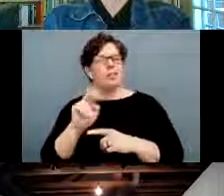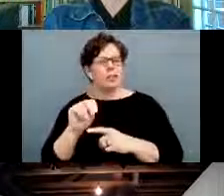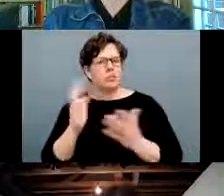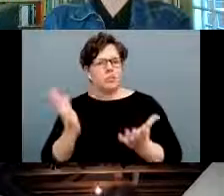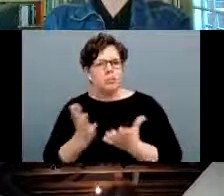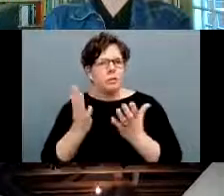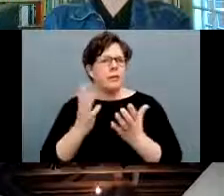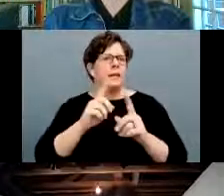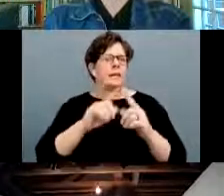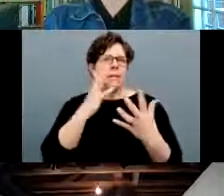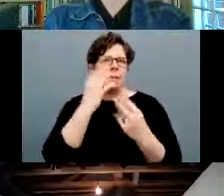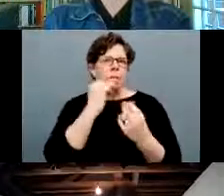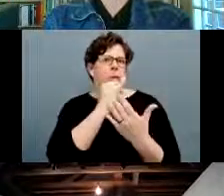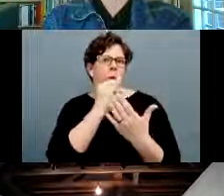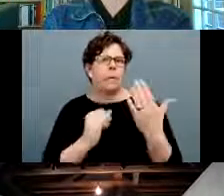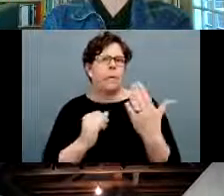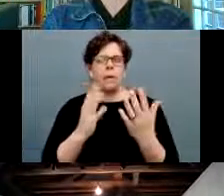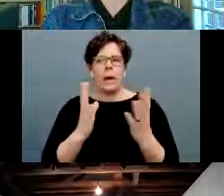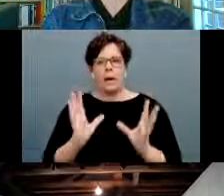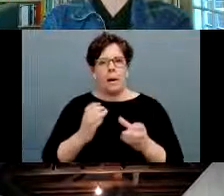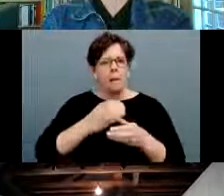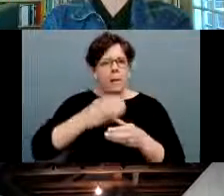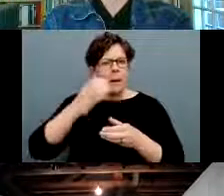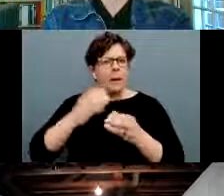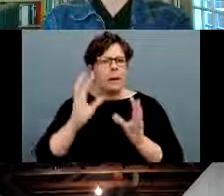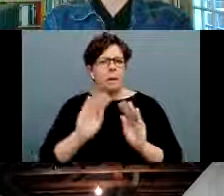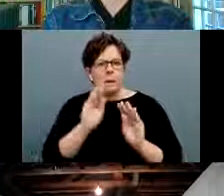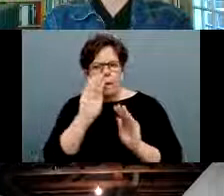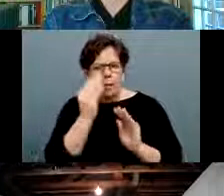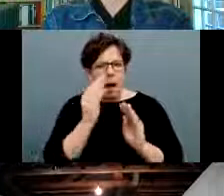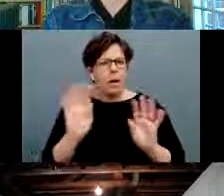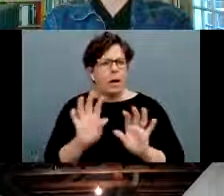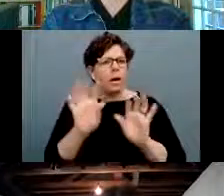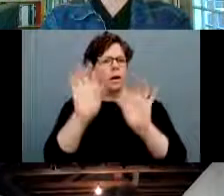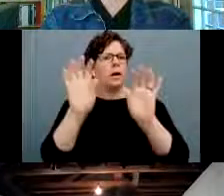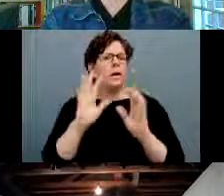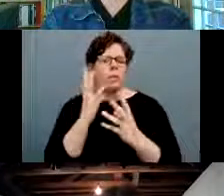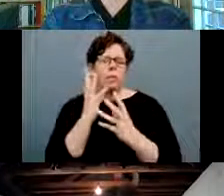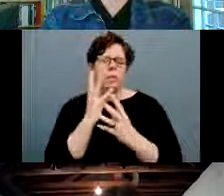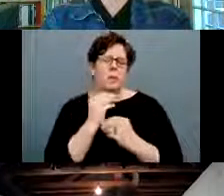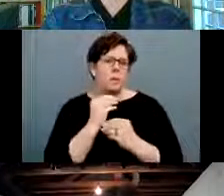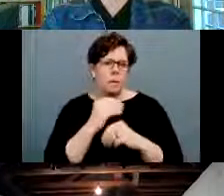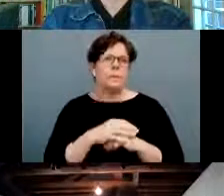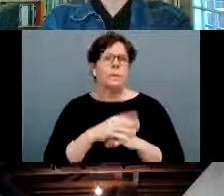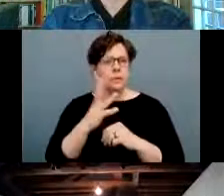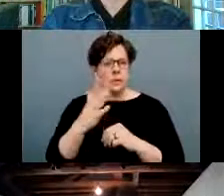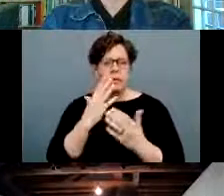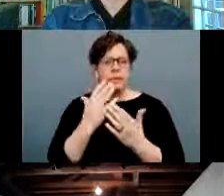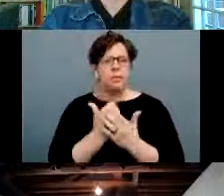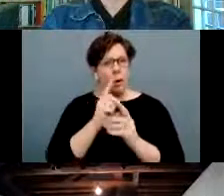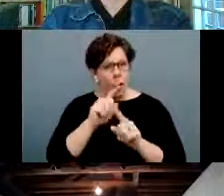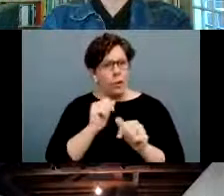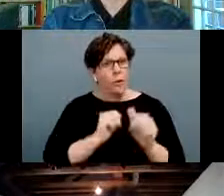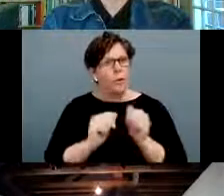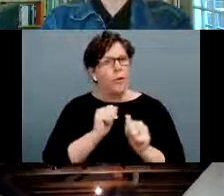and pillars capped by lotus buds, all in a rich array of saturated pigments and gilding. So go to a performance or just